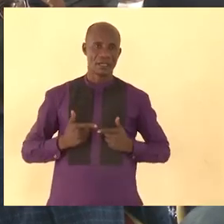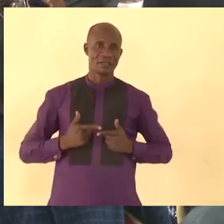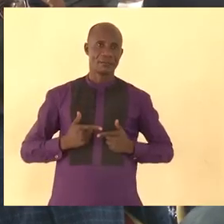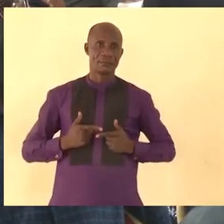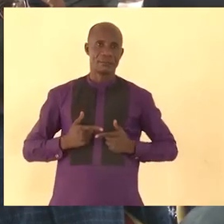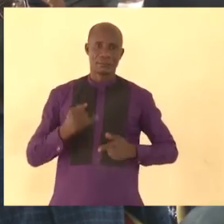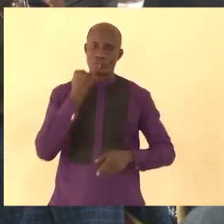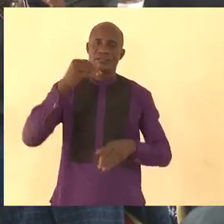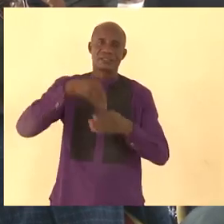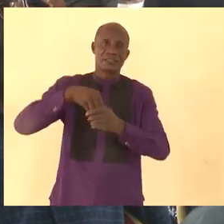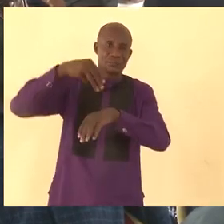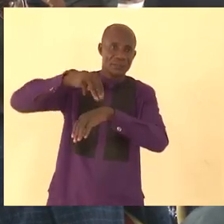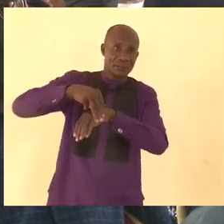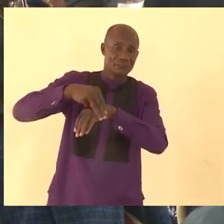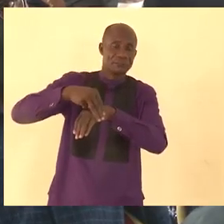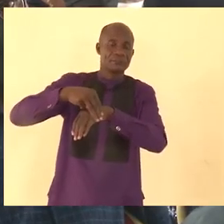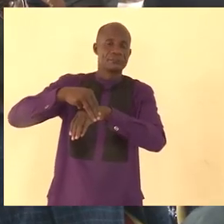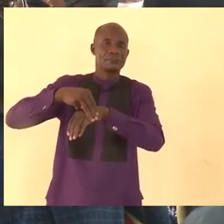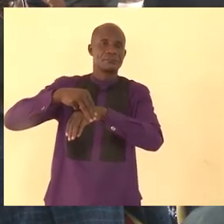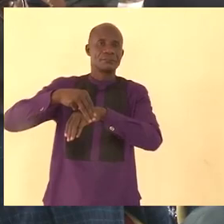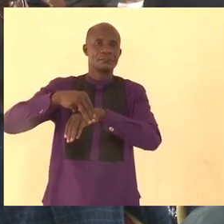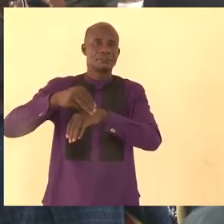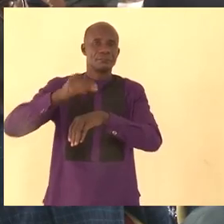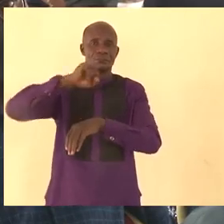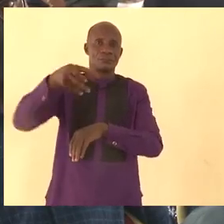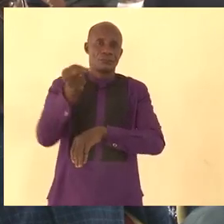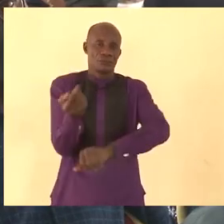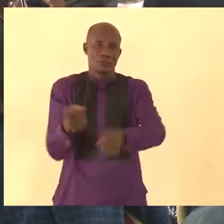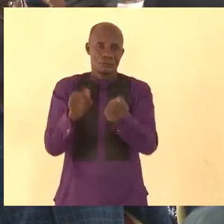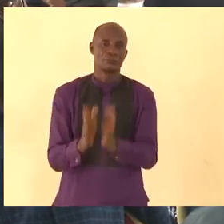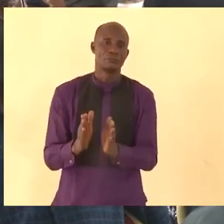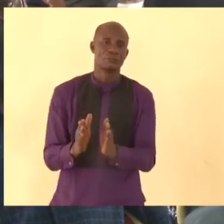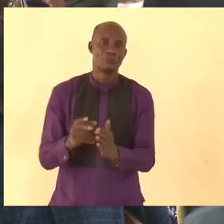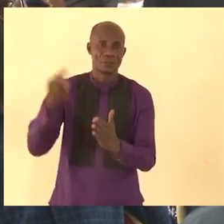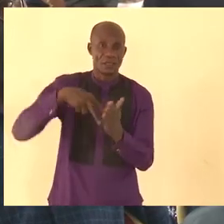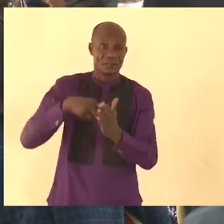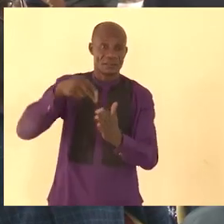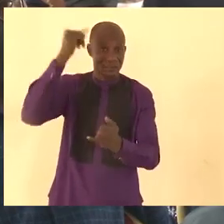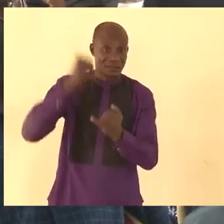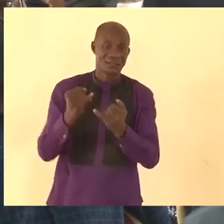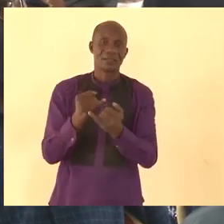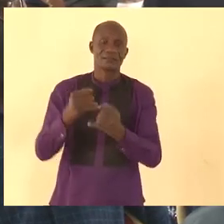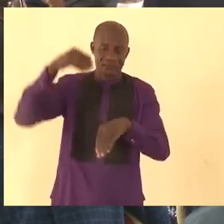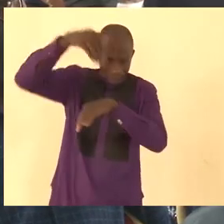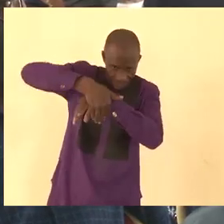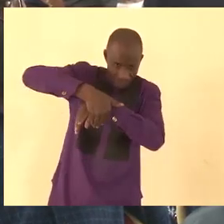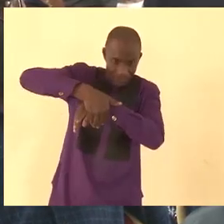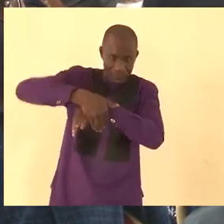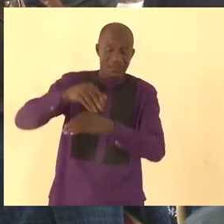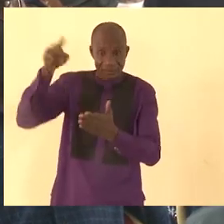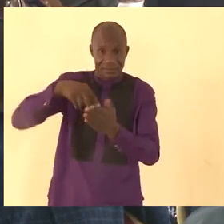in the message of John the Baptist. I read it last night, I read it this